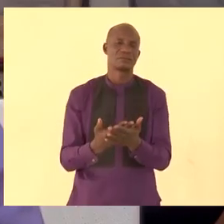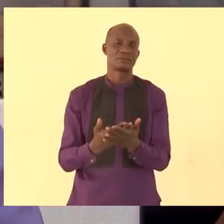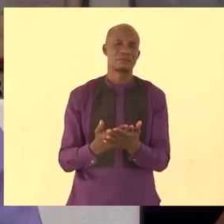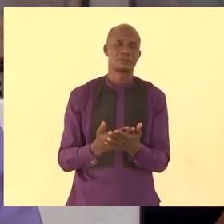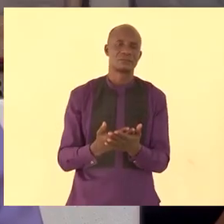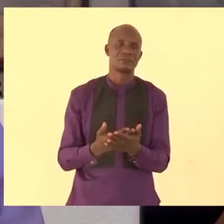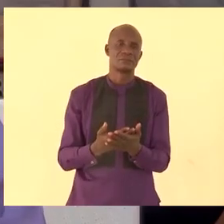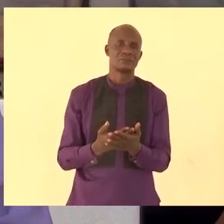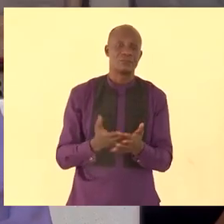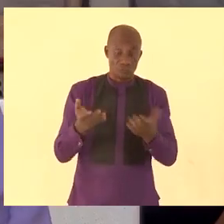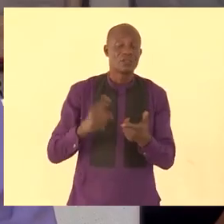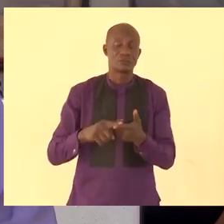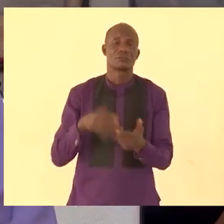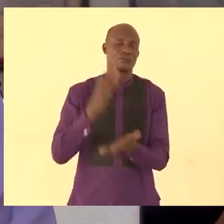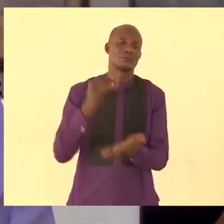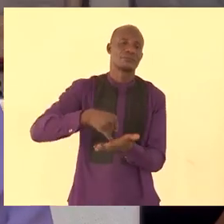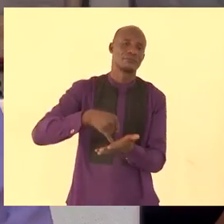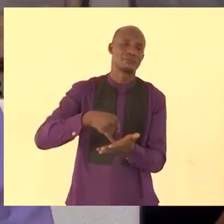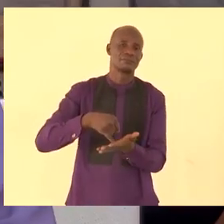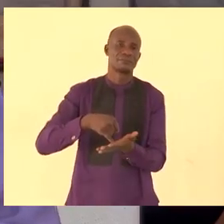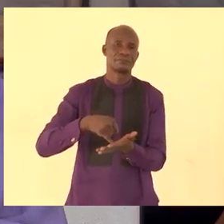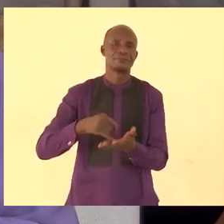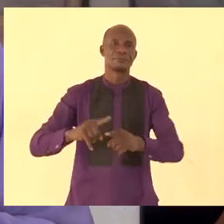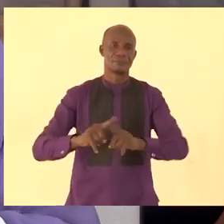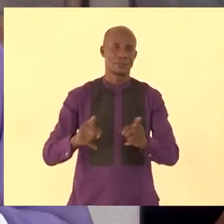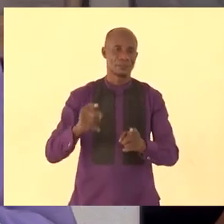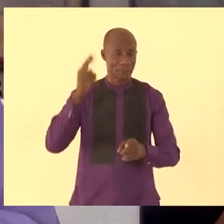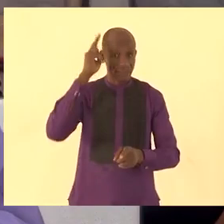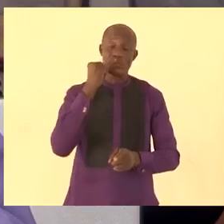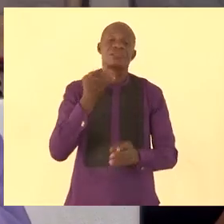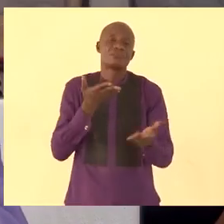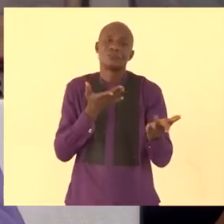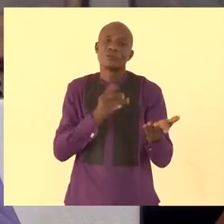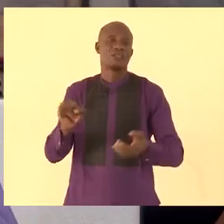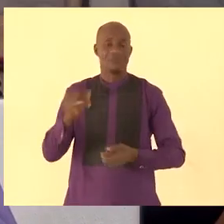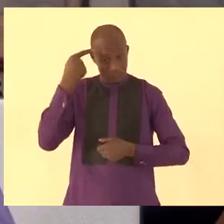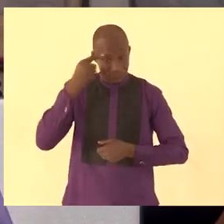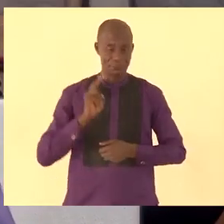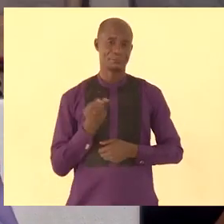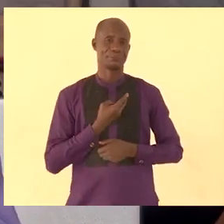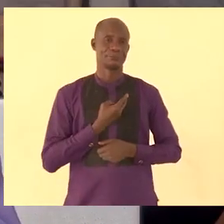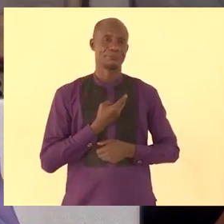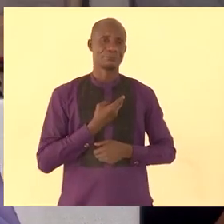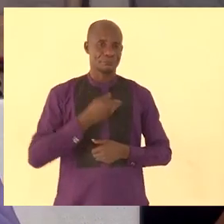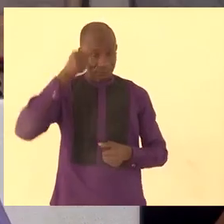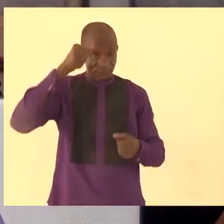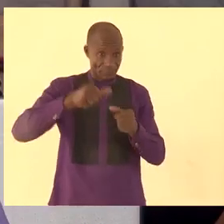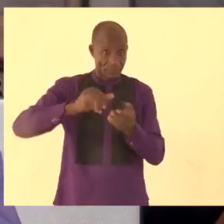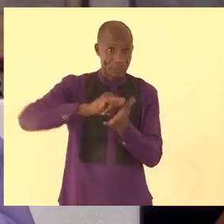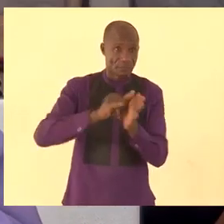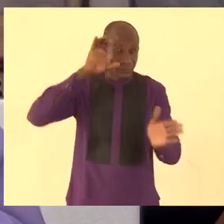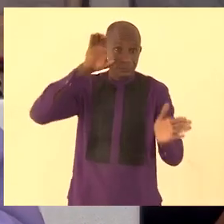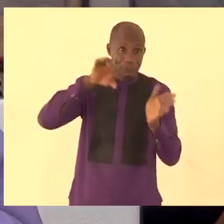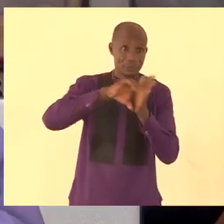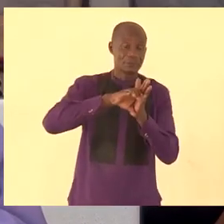today? He wants to end it. But he's waiting for us. You remember those